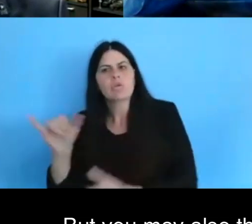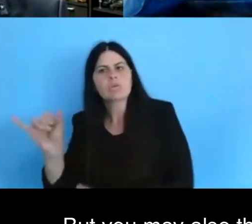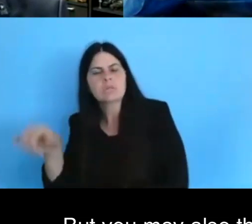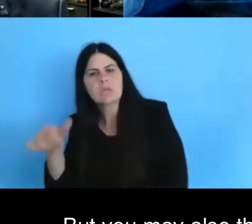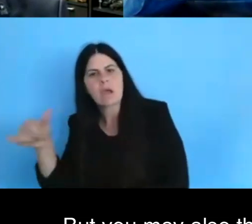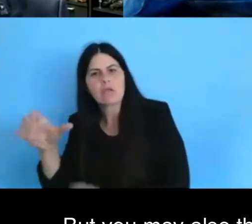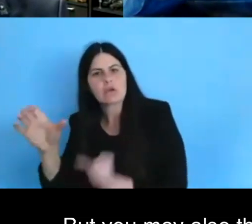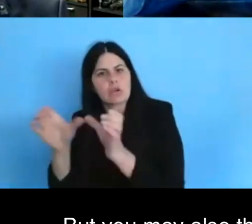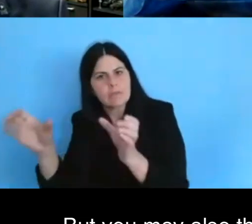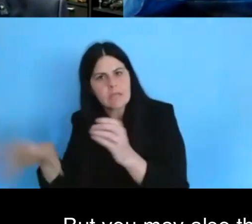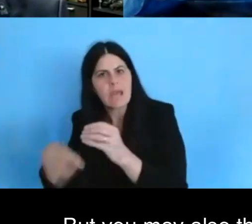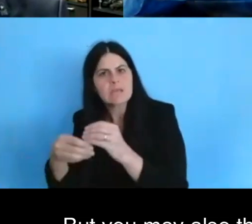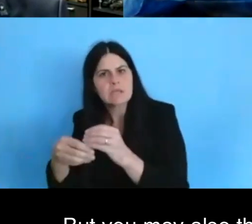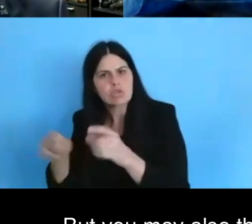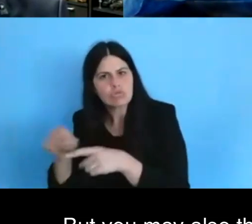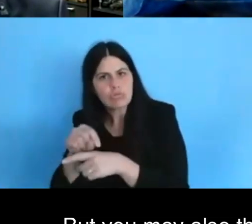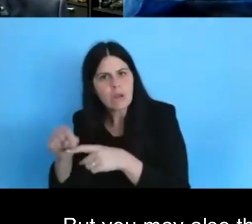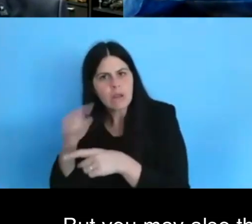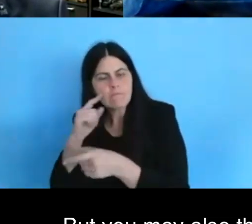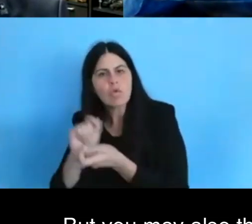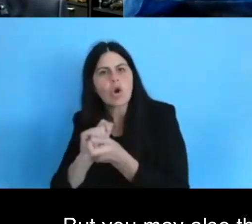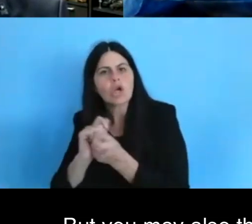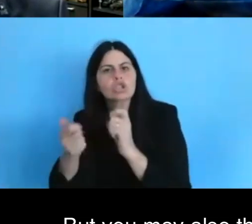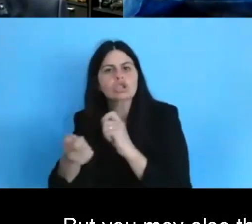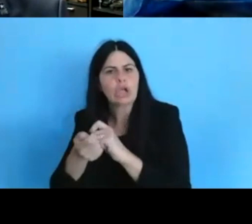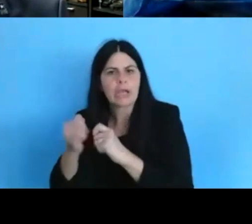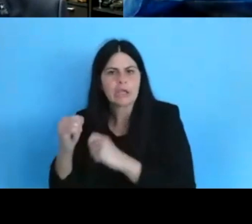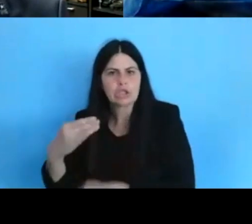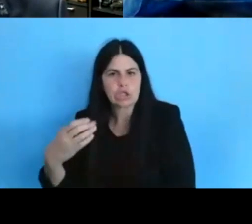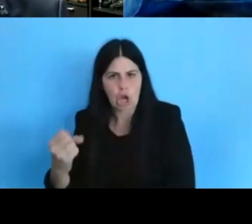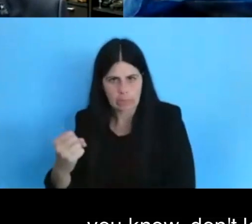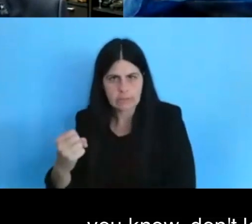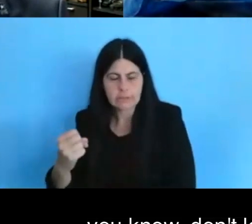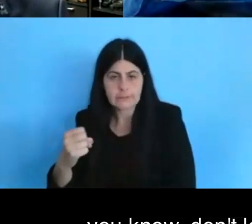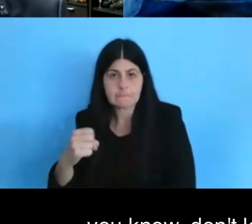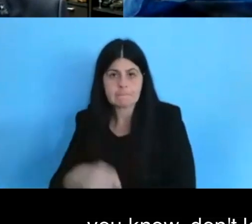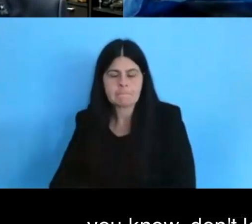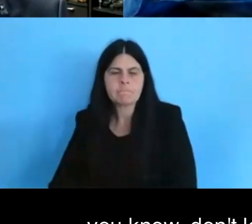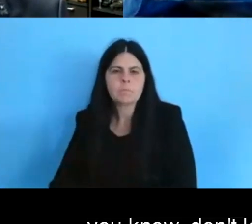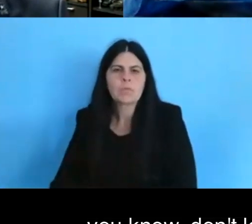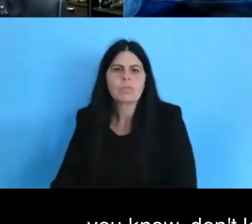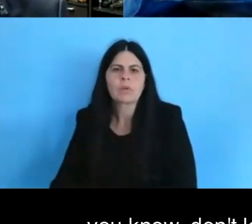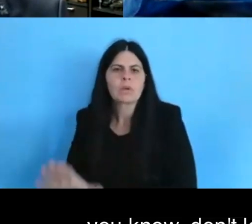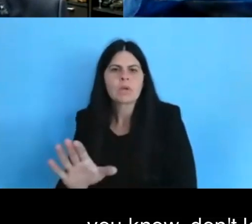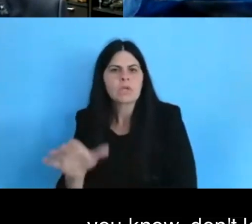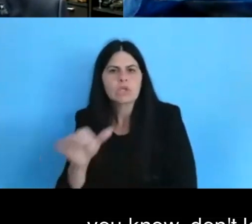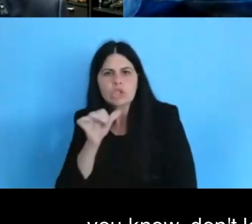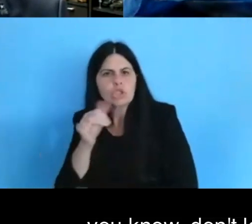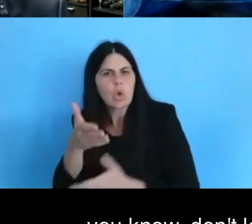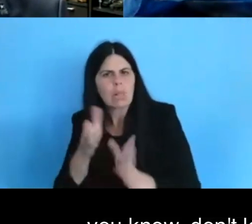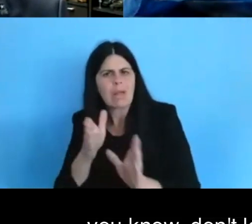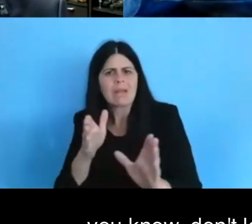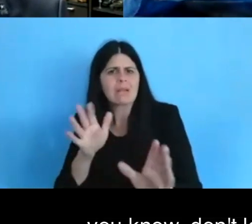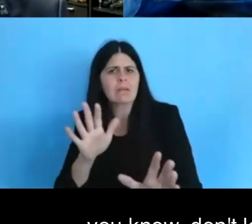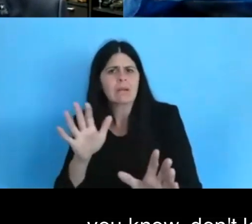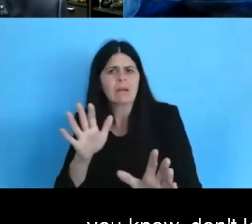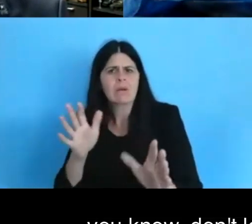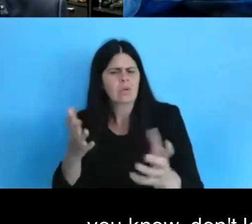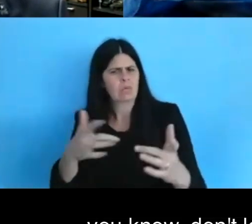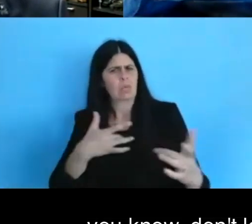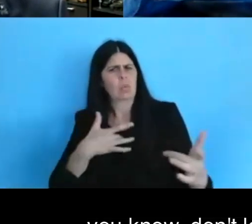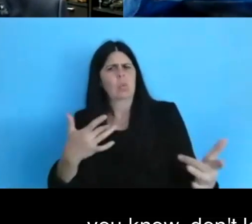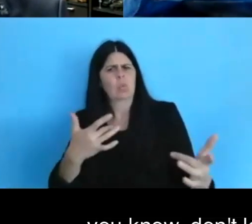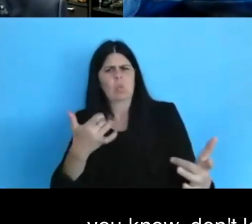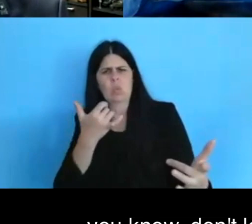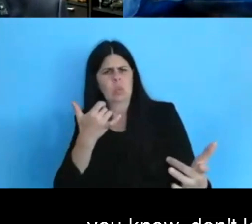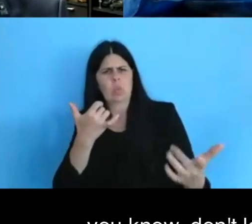to change jobs. And so don't let that be like, what's going on with this